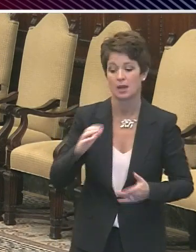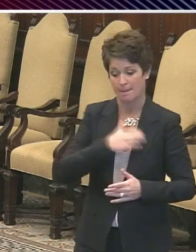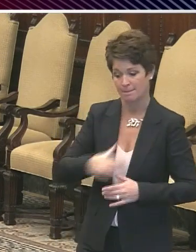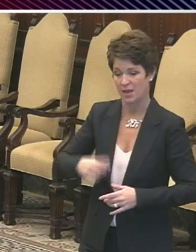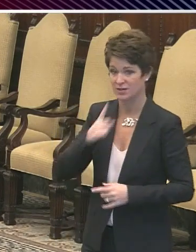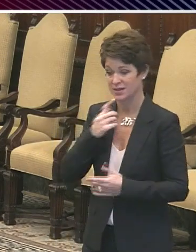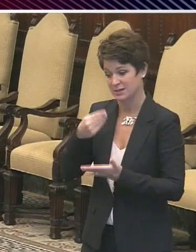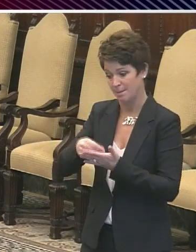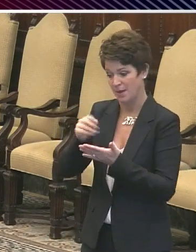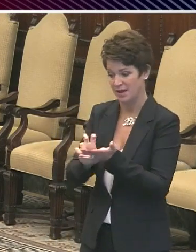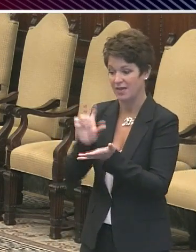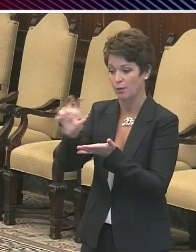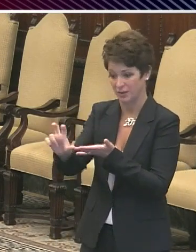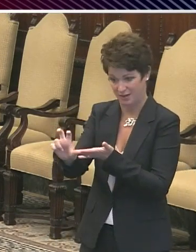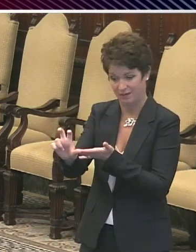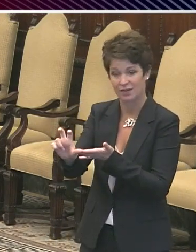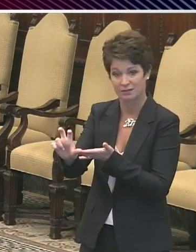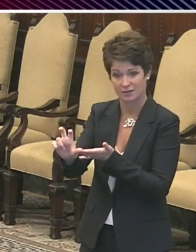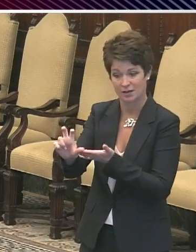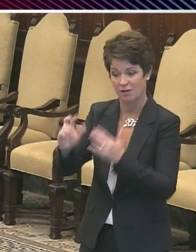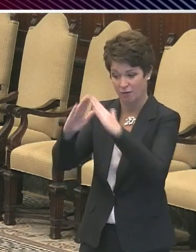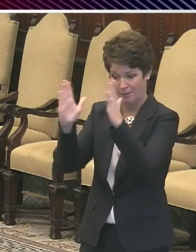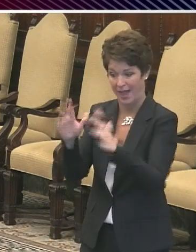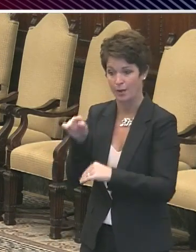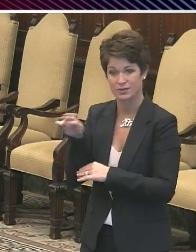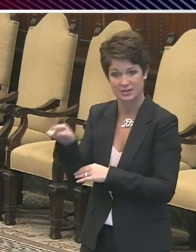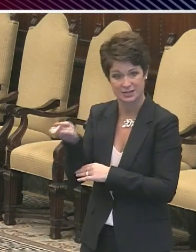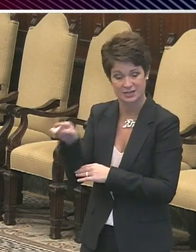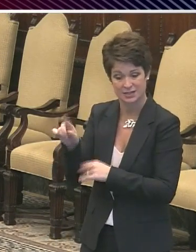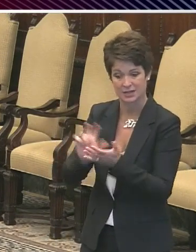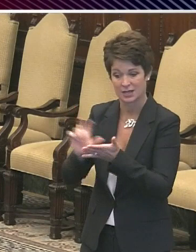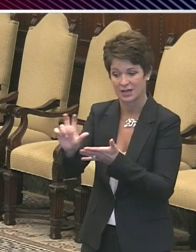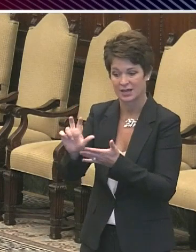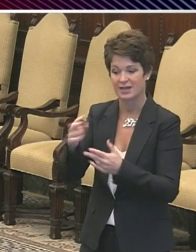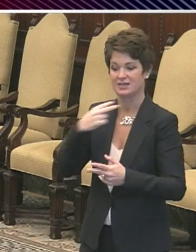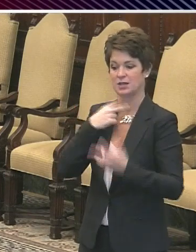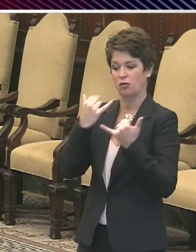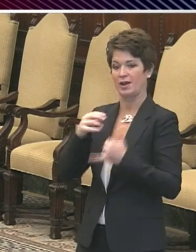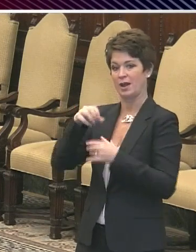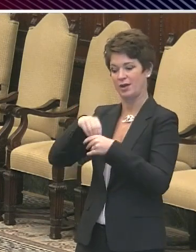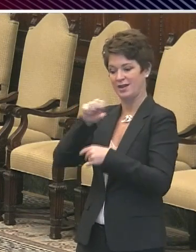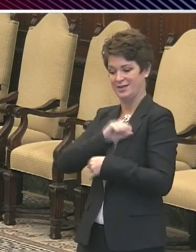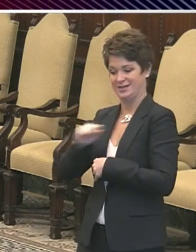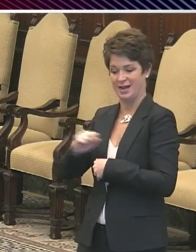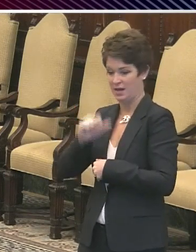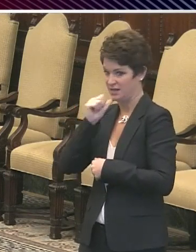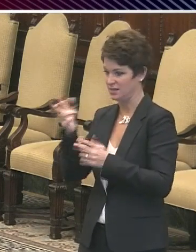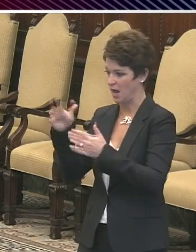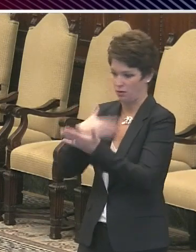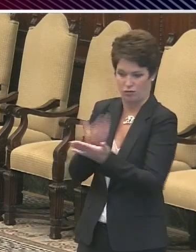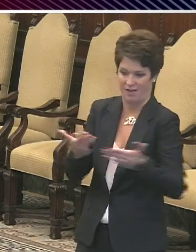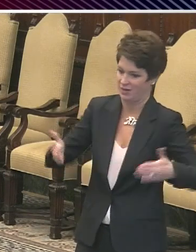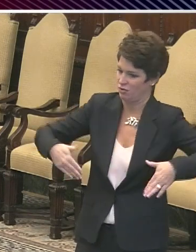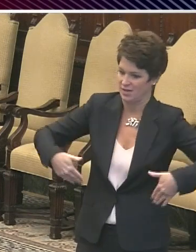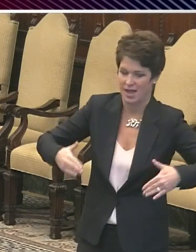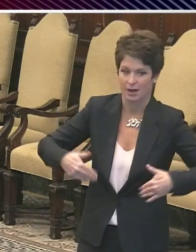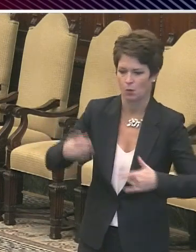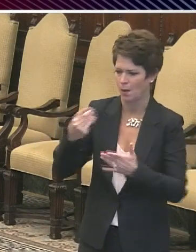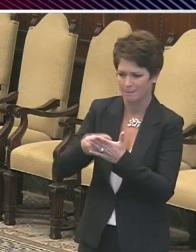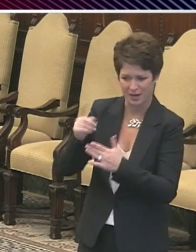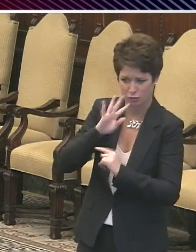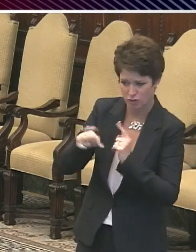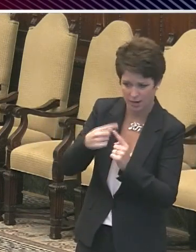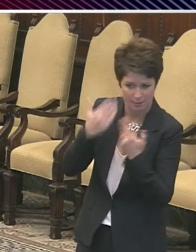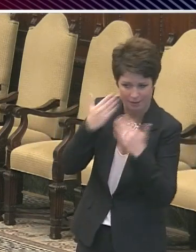understanding of the funds that were passed by the House is stalled in the Senate. So I'm not sure exactly what funds he's talking